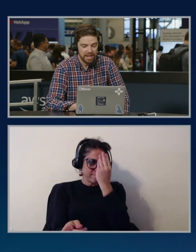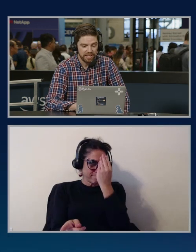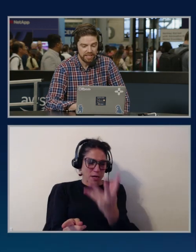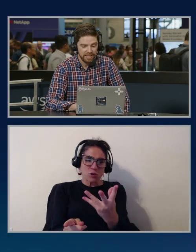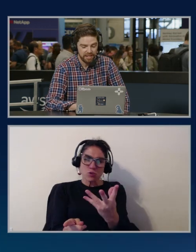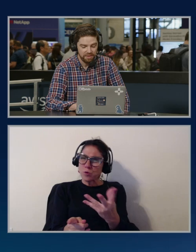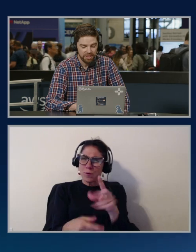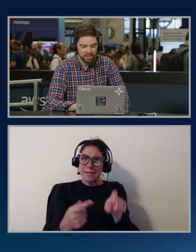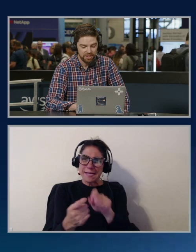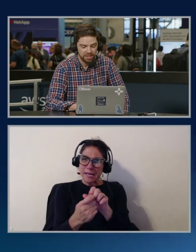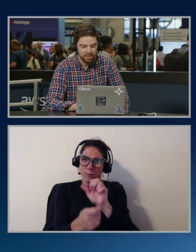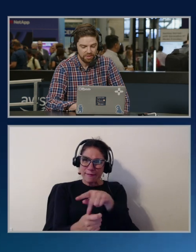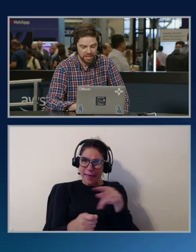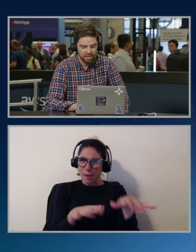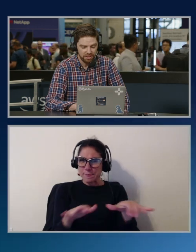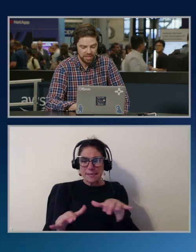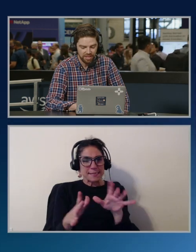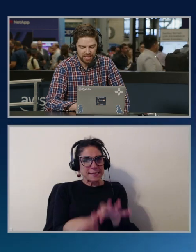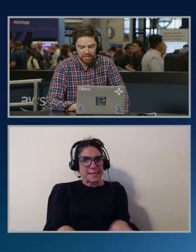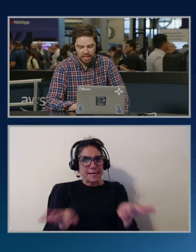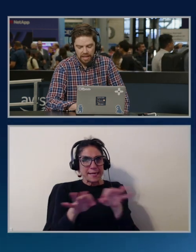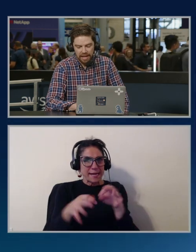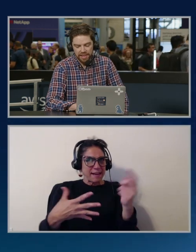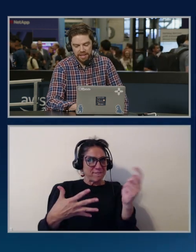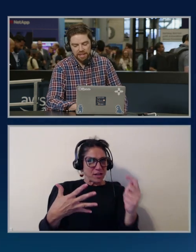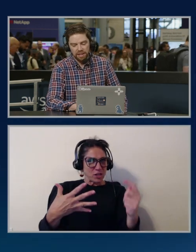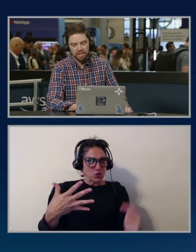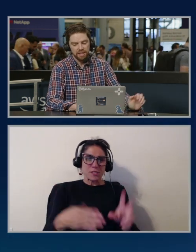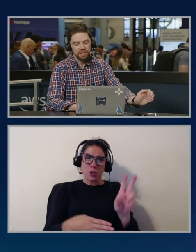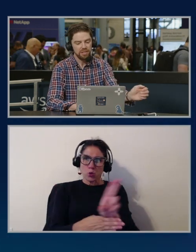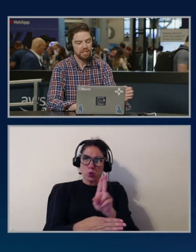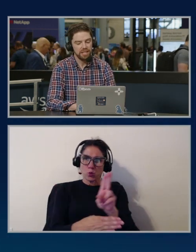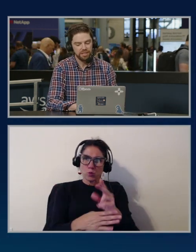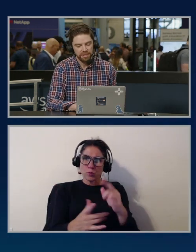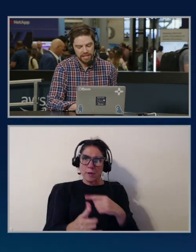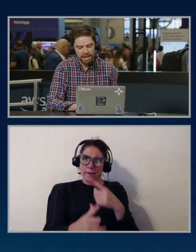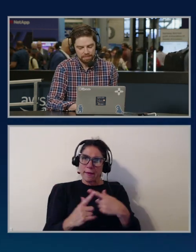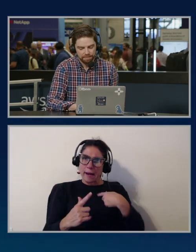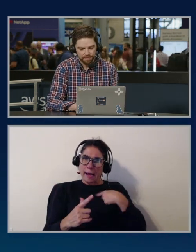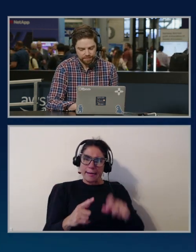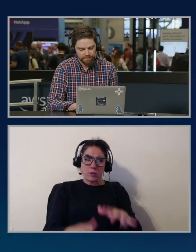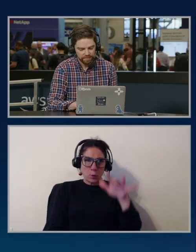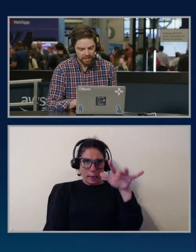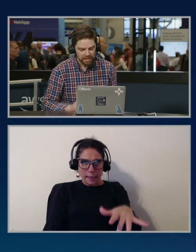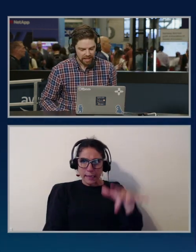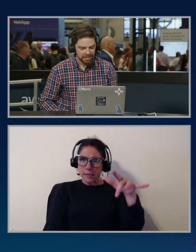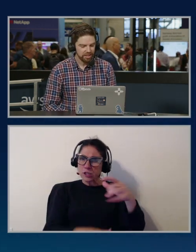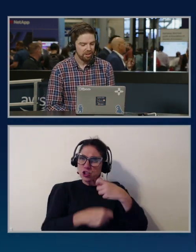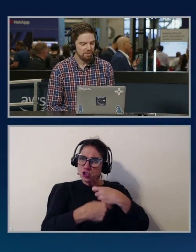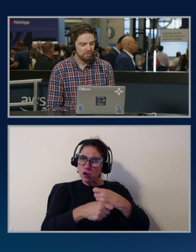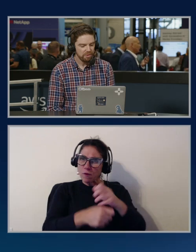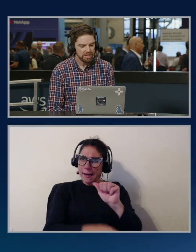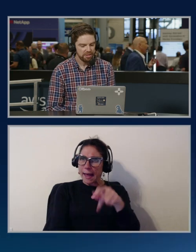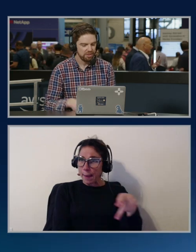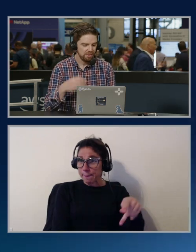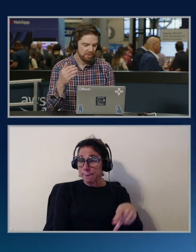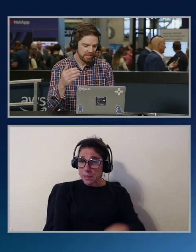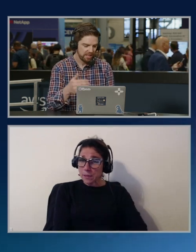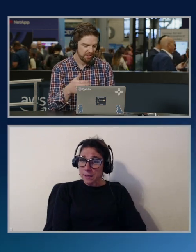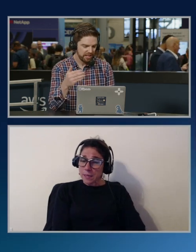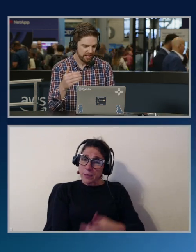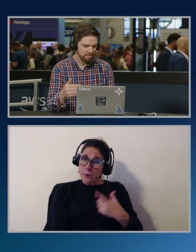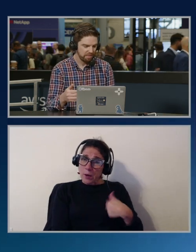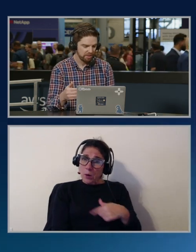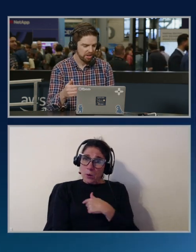app does, key features, what the usage is, and then all I have to do is hit Generate App. And so what we do through